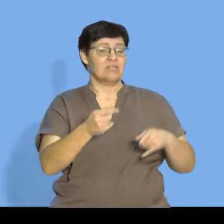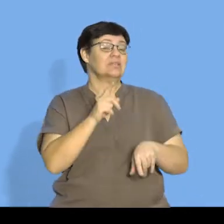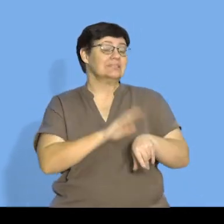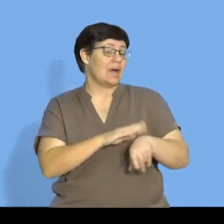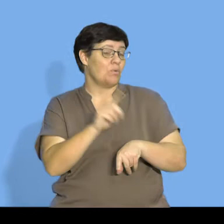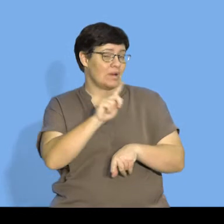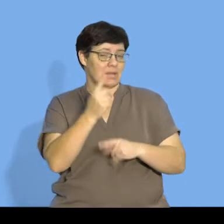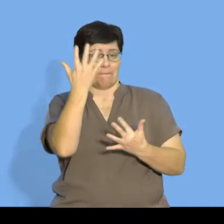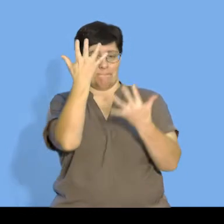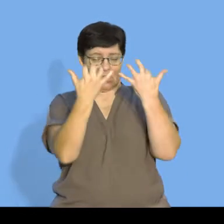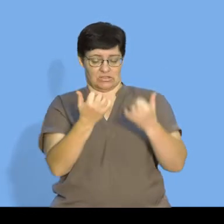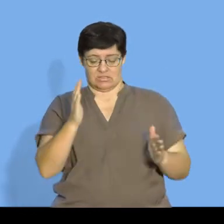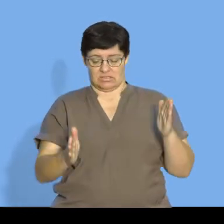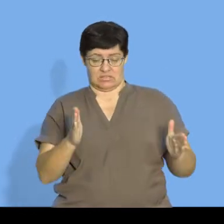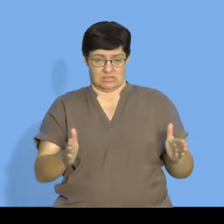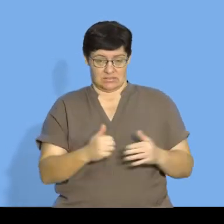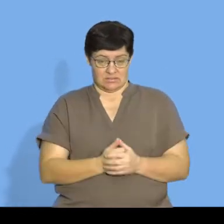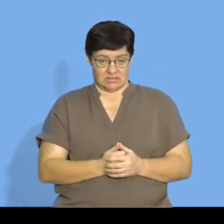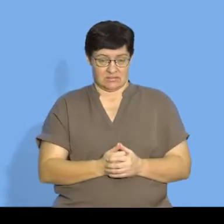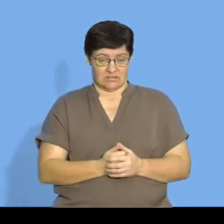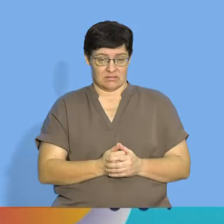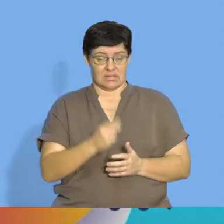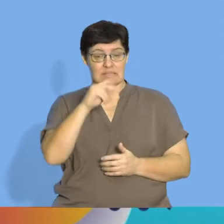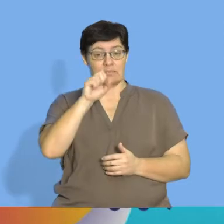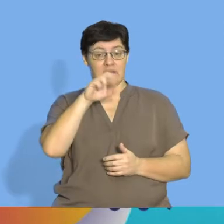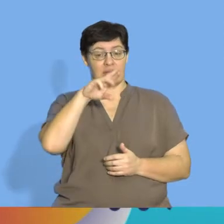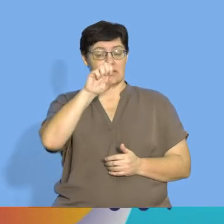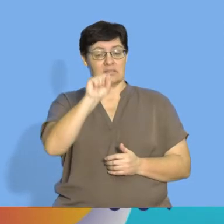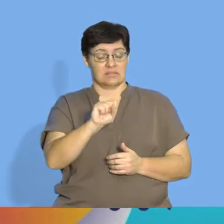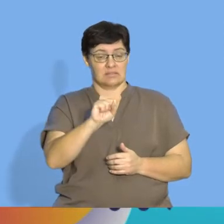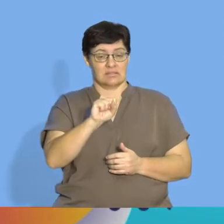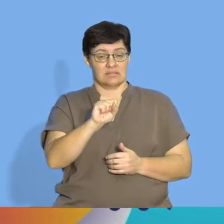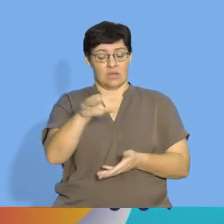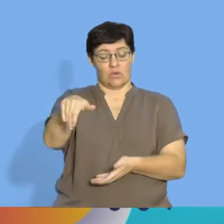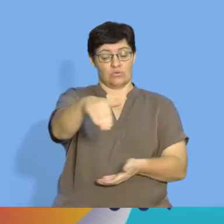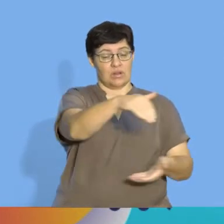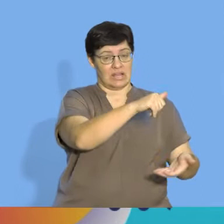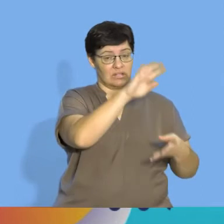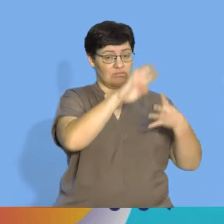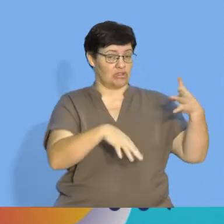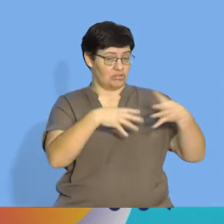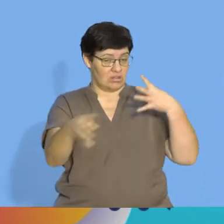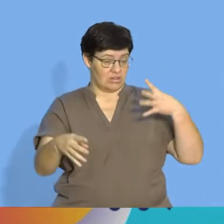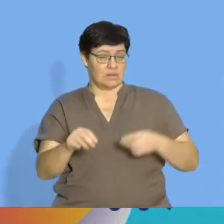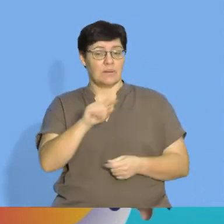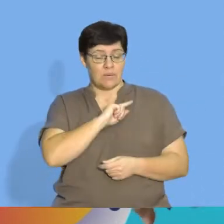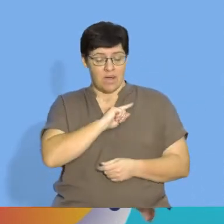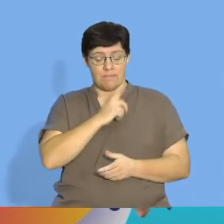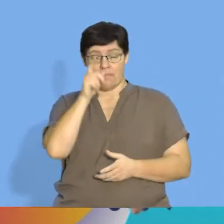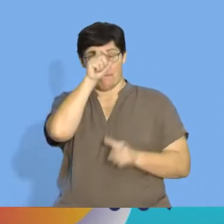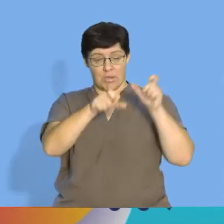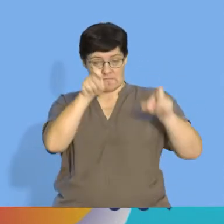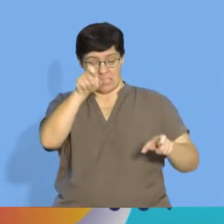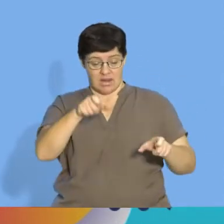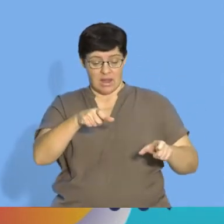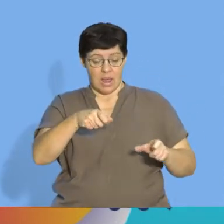remember, your debtors collection schedule, a quick recap, is based on credit sales.